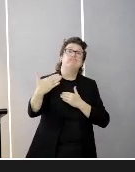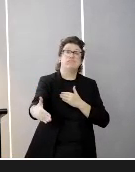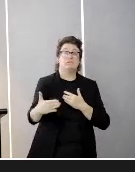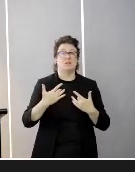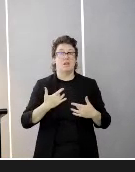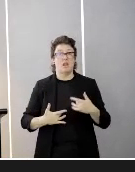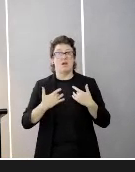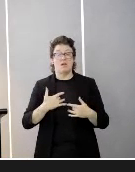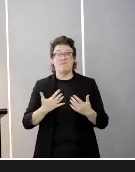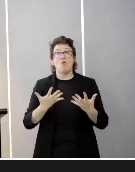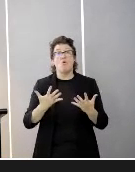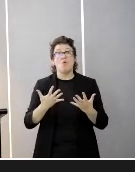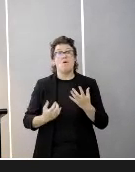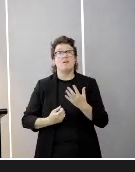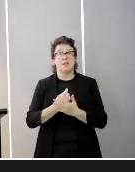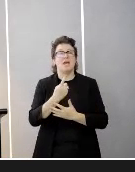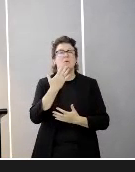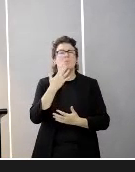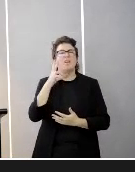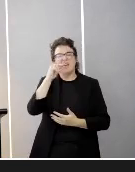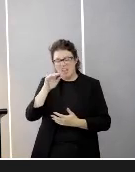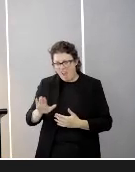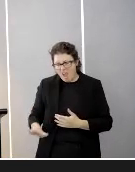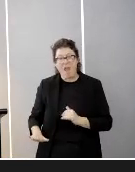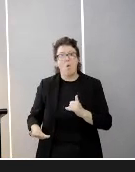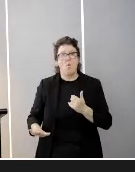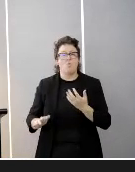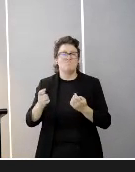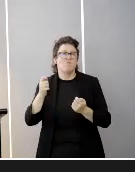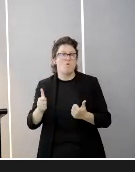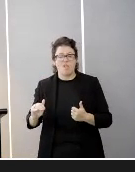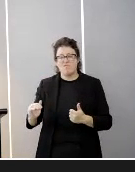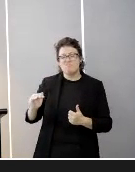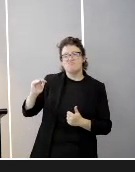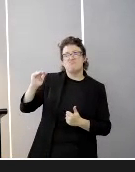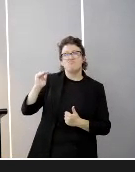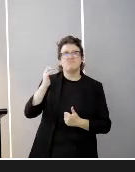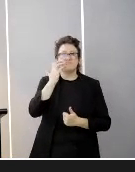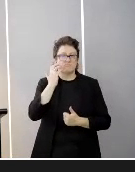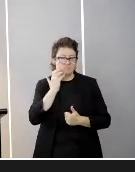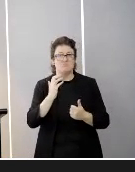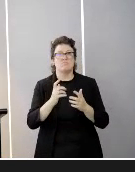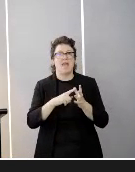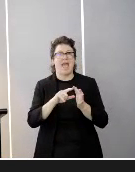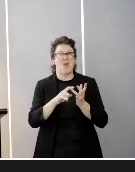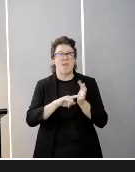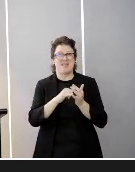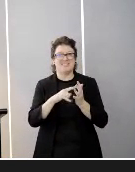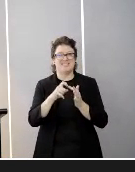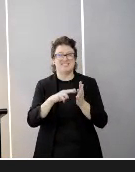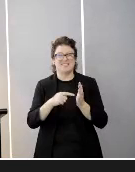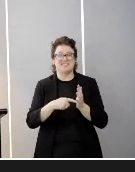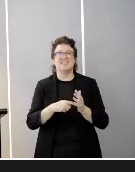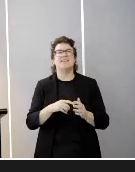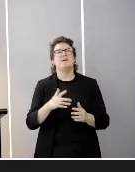tend to strike early when people are young, during childhood and early adulthood, and which causes huge problems as